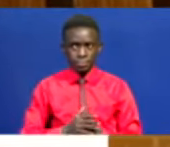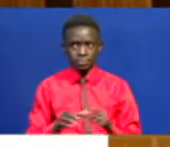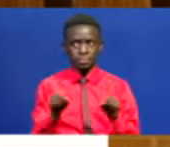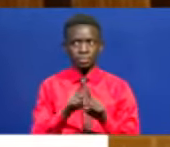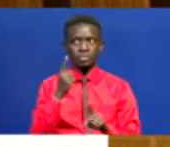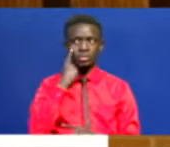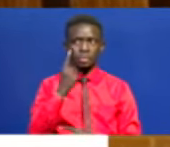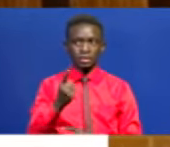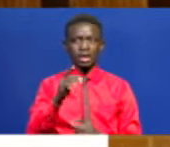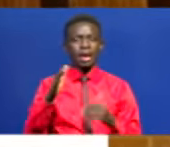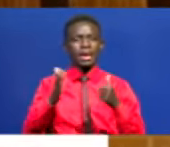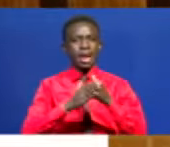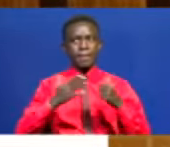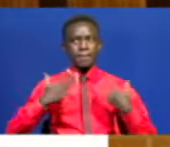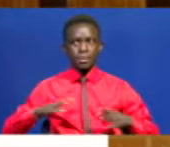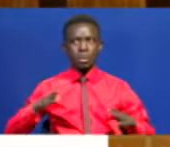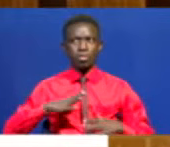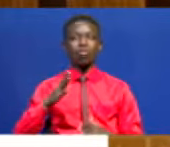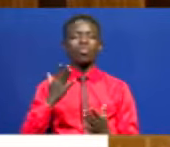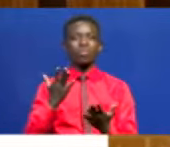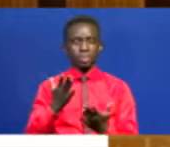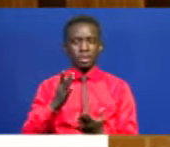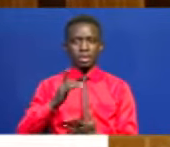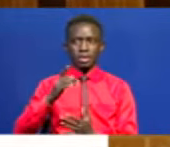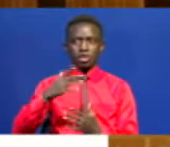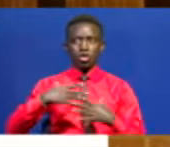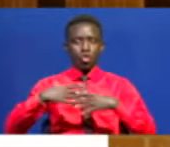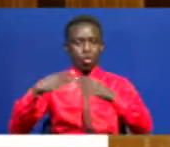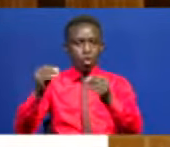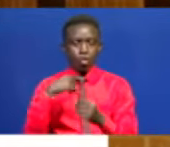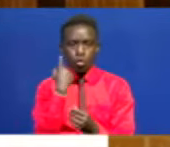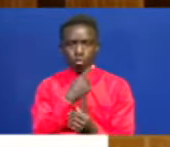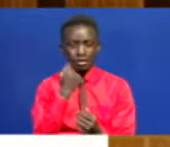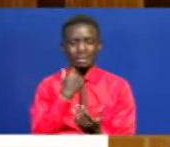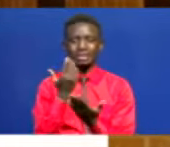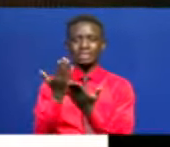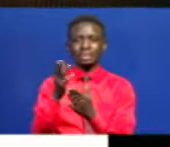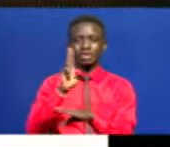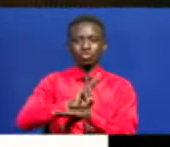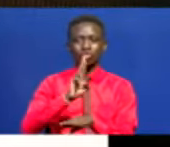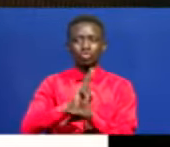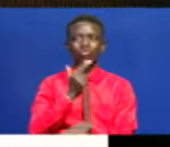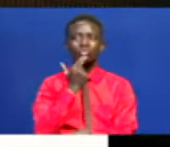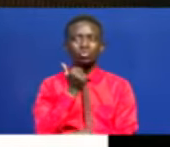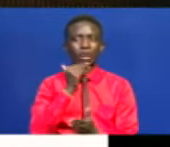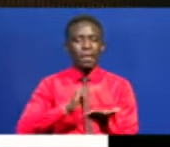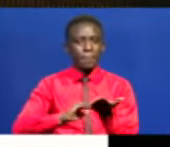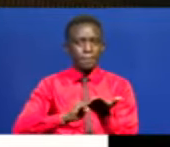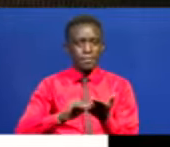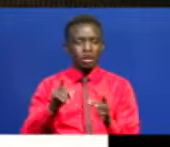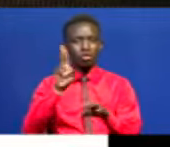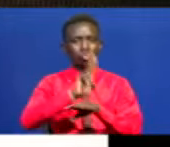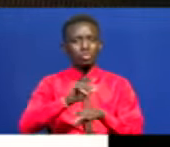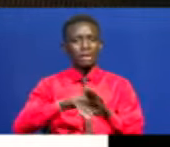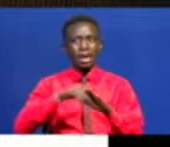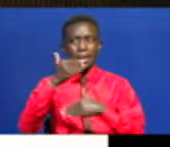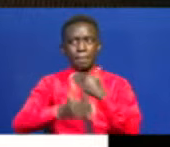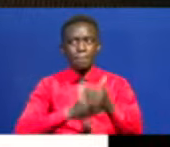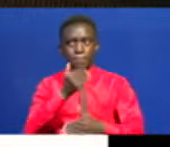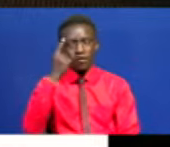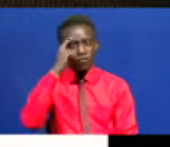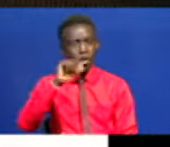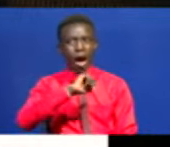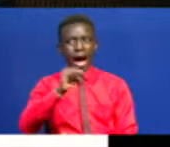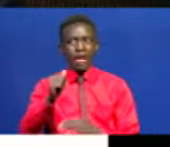of stealing and supplying condemned brown sugar intended to be used as a raw material in a consolidated charge sheet.